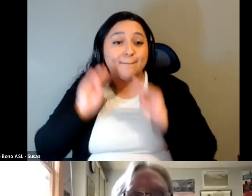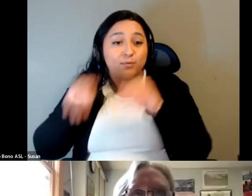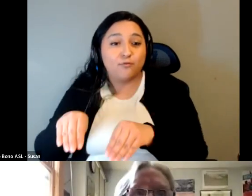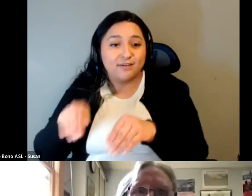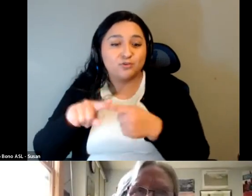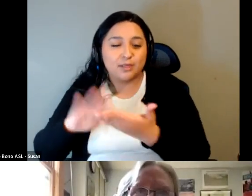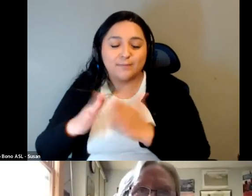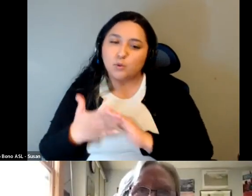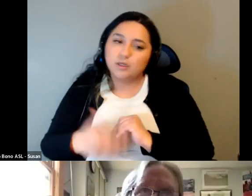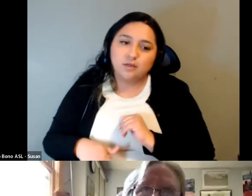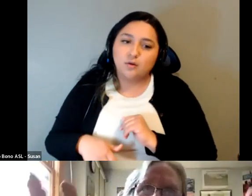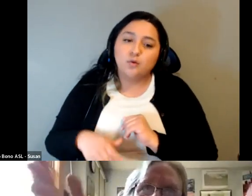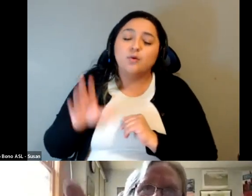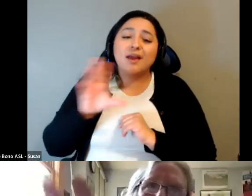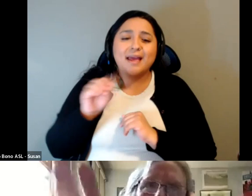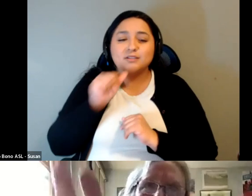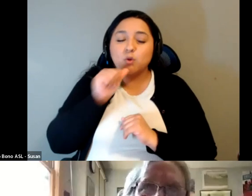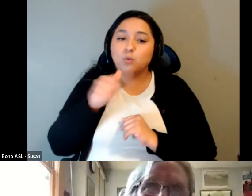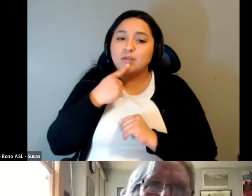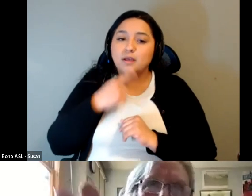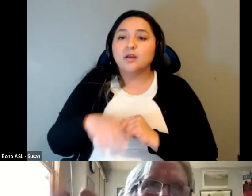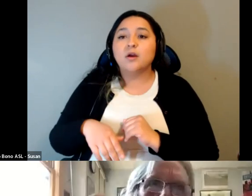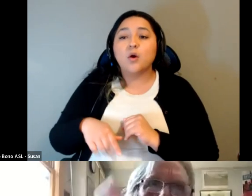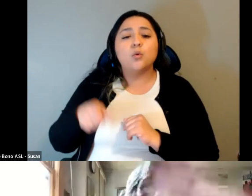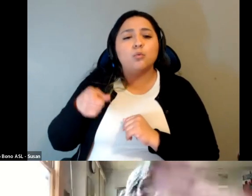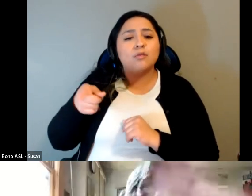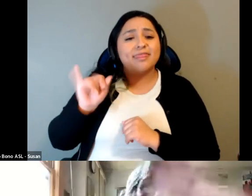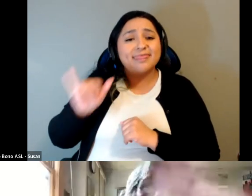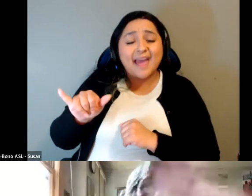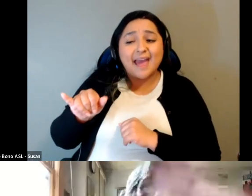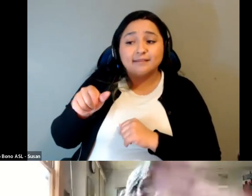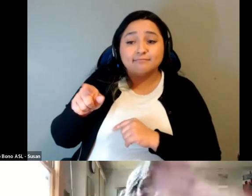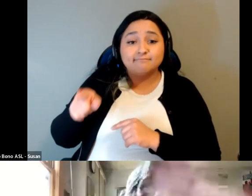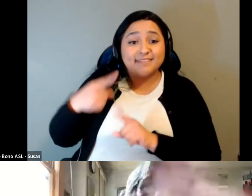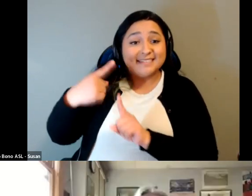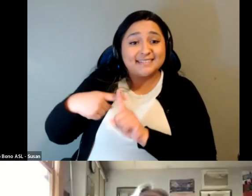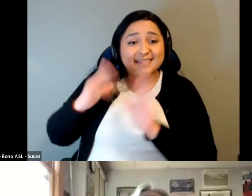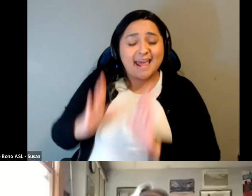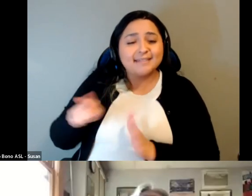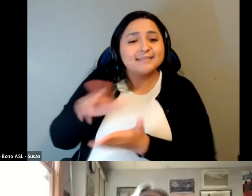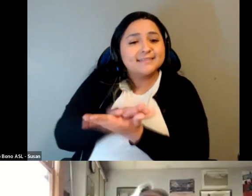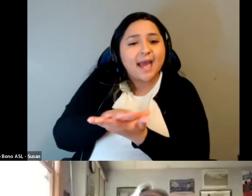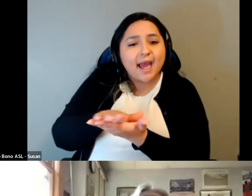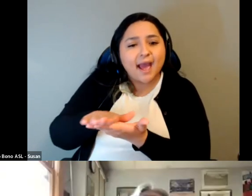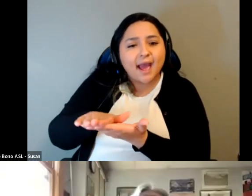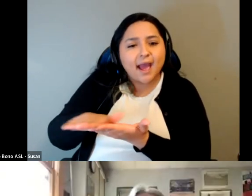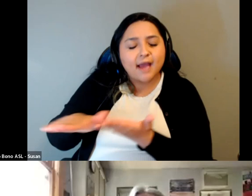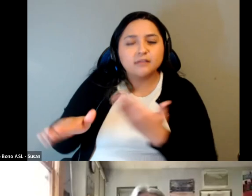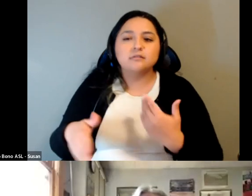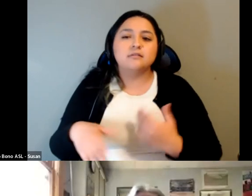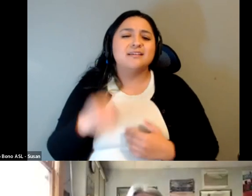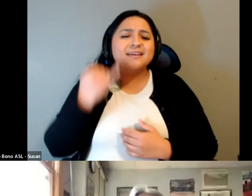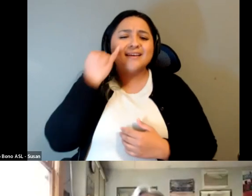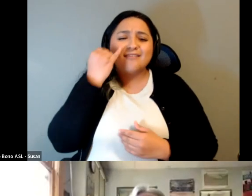not just saying, oh, but look, here's a nice tenant. They live in, like, if homeless and unhoused